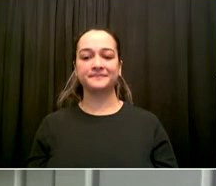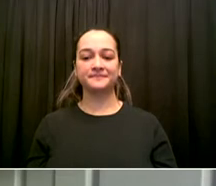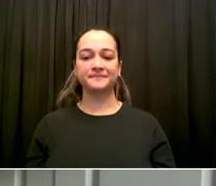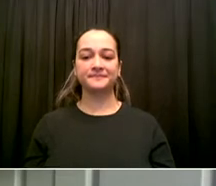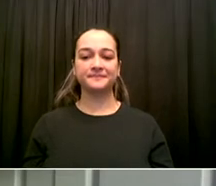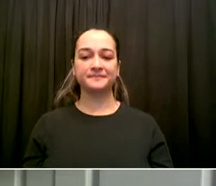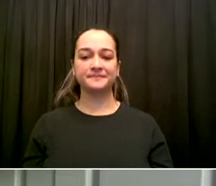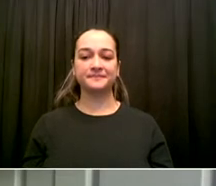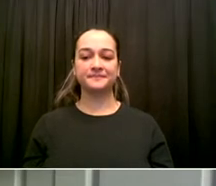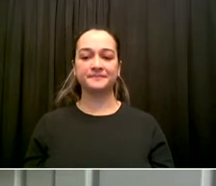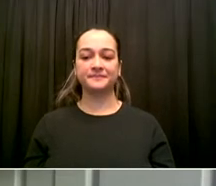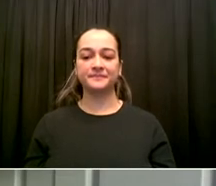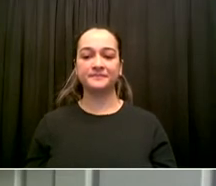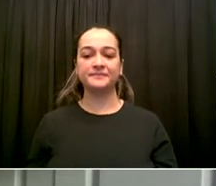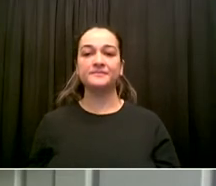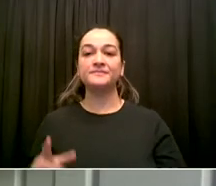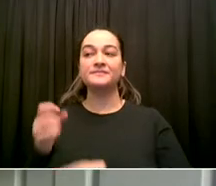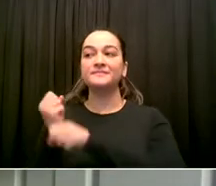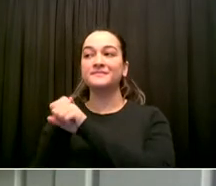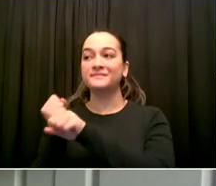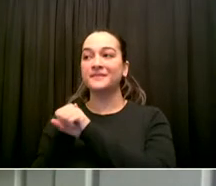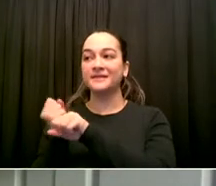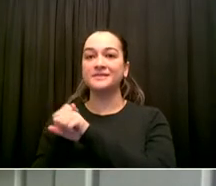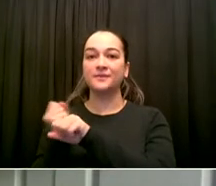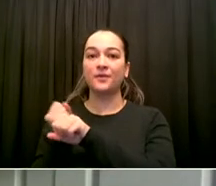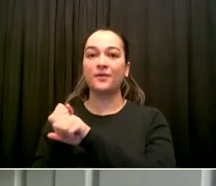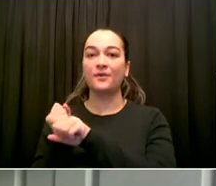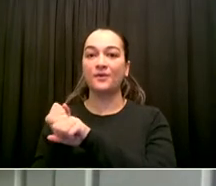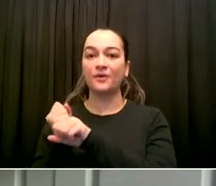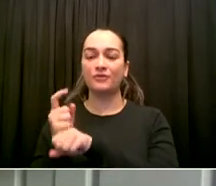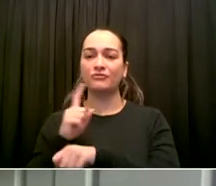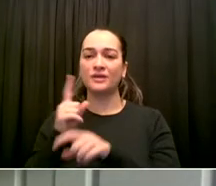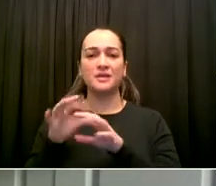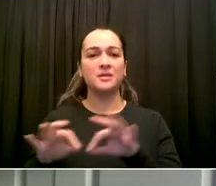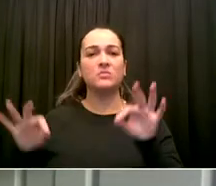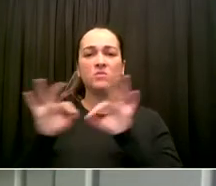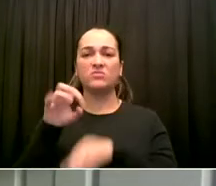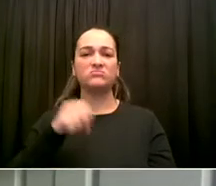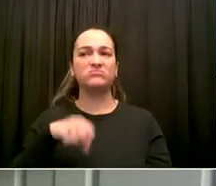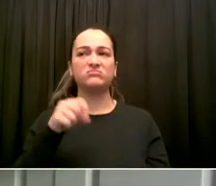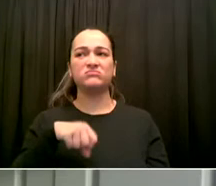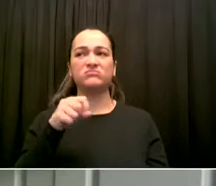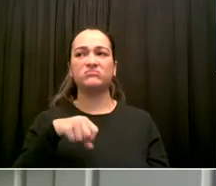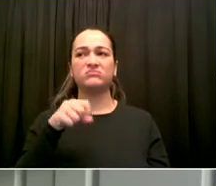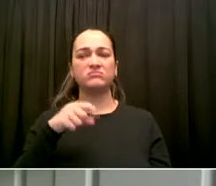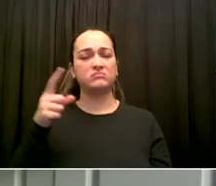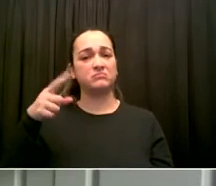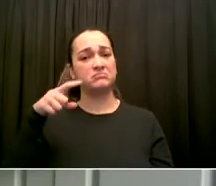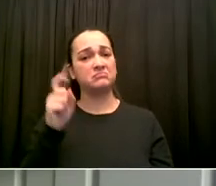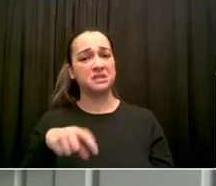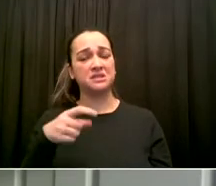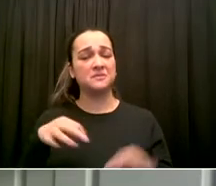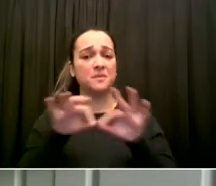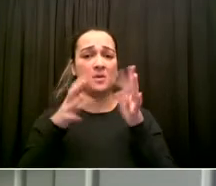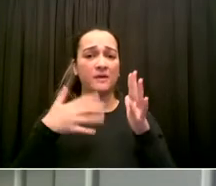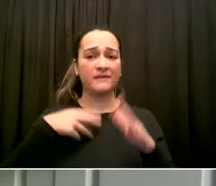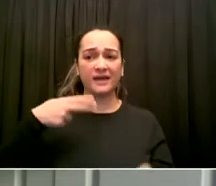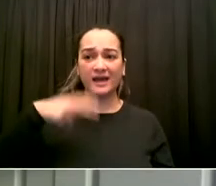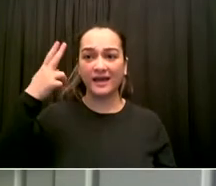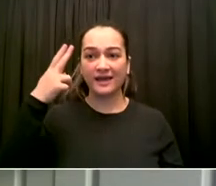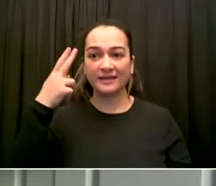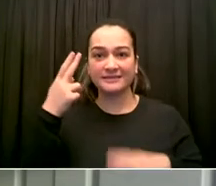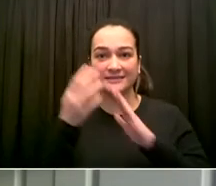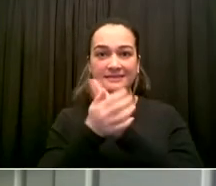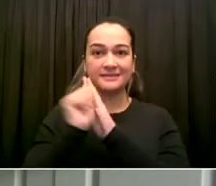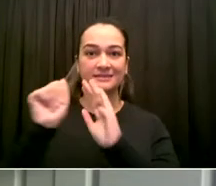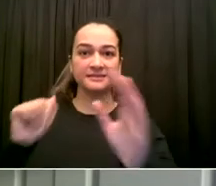than putting highly skilled, highly paid, somewhat fragile athletes into a position to